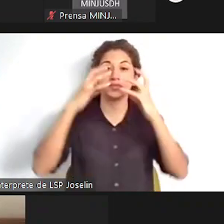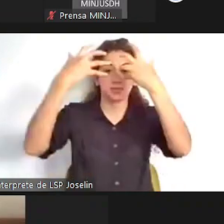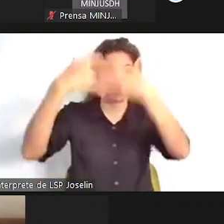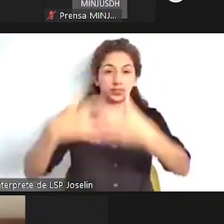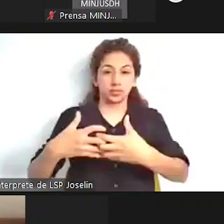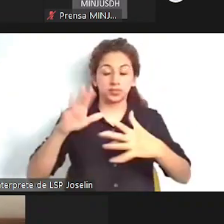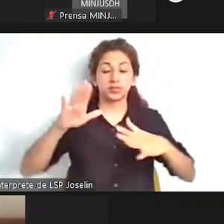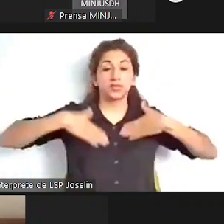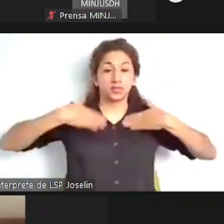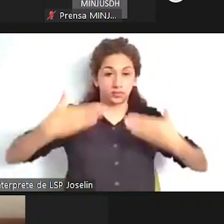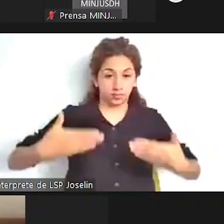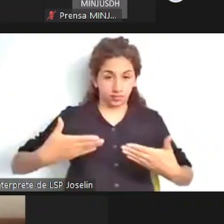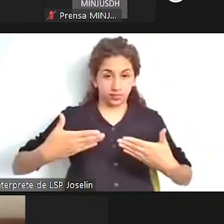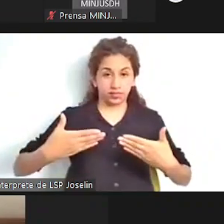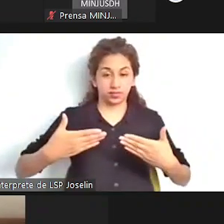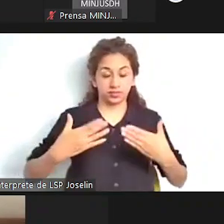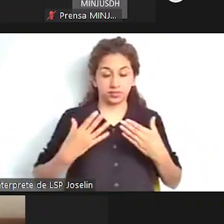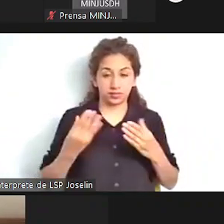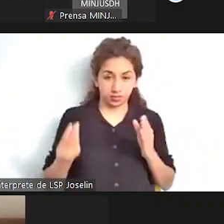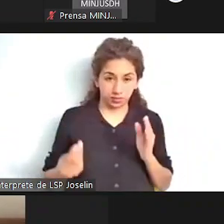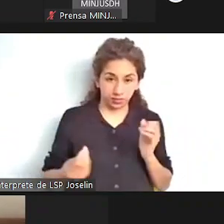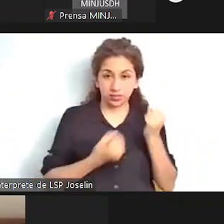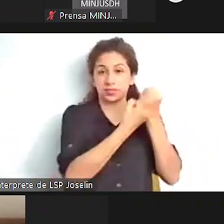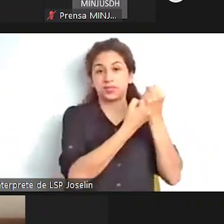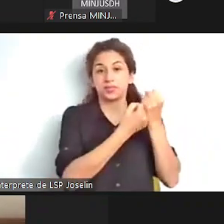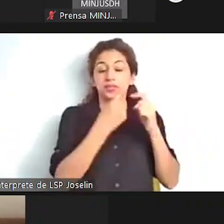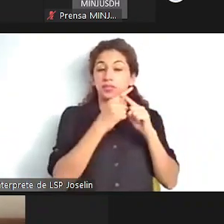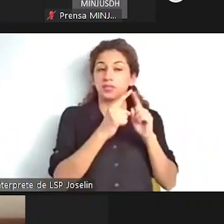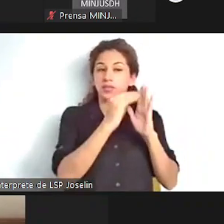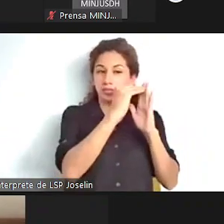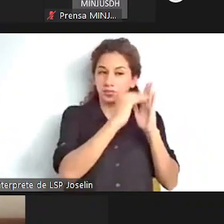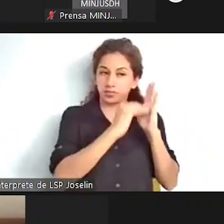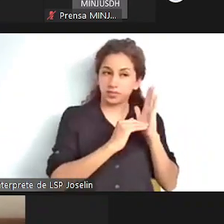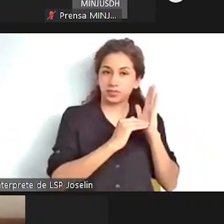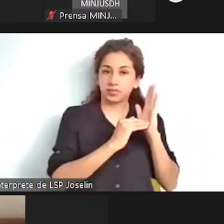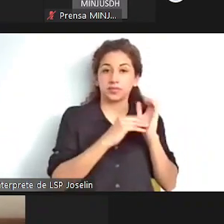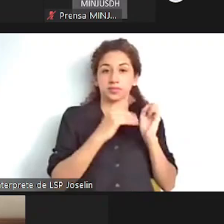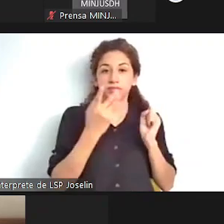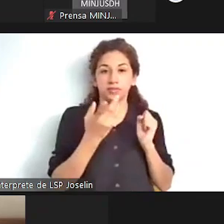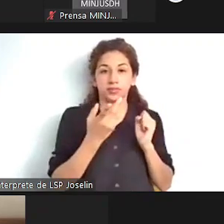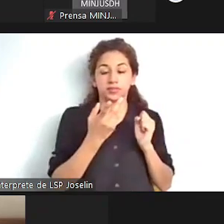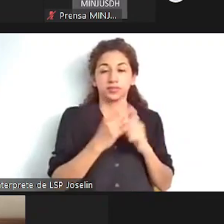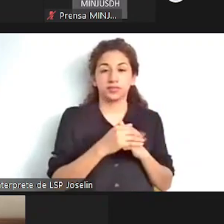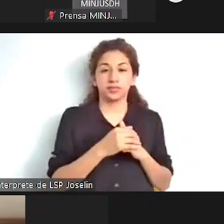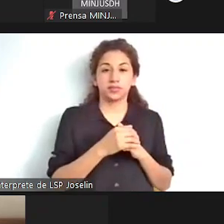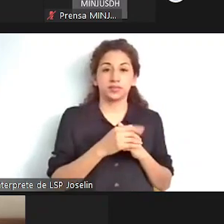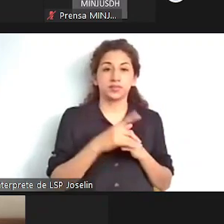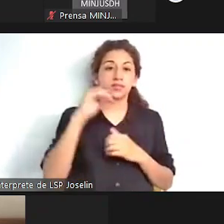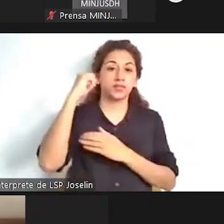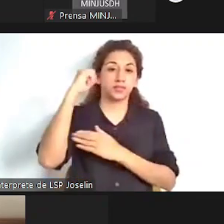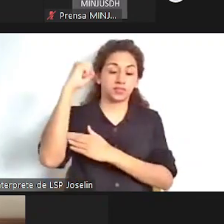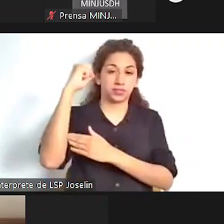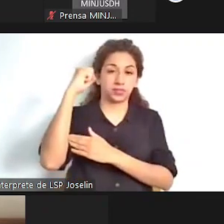difficulty posed by the exercise of trade union rights by workers on short-term contracts